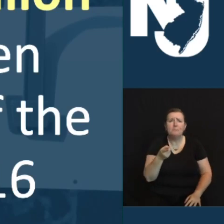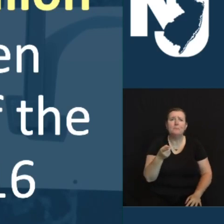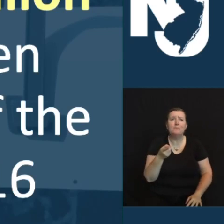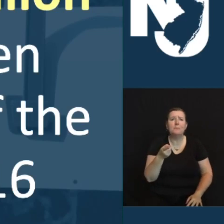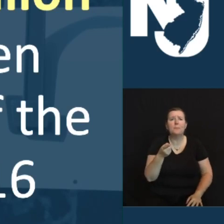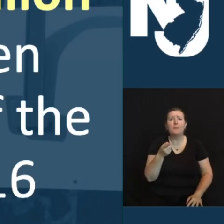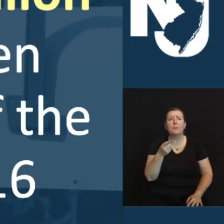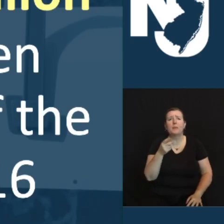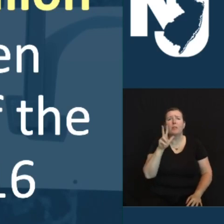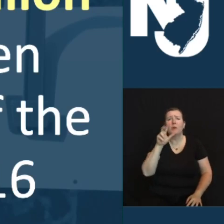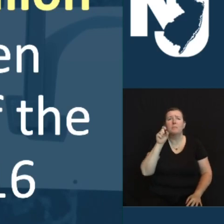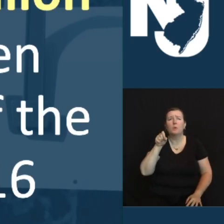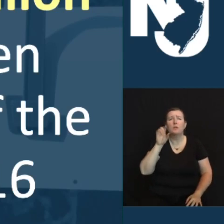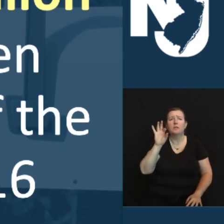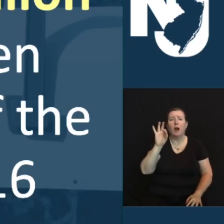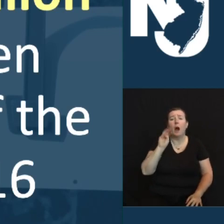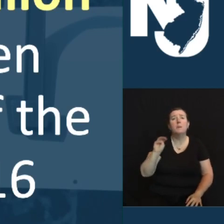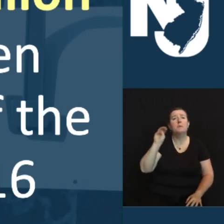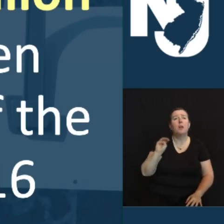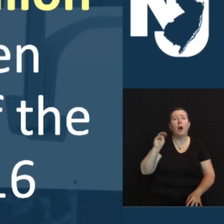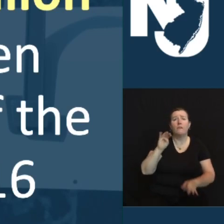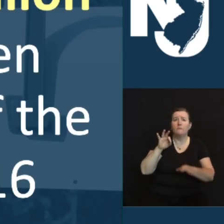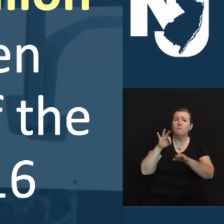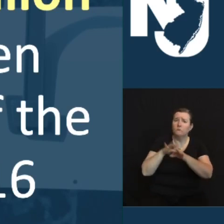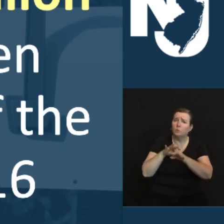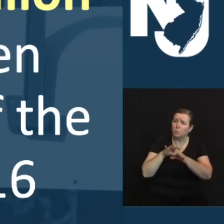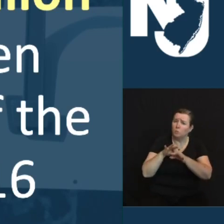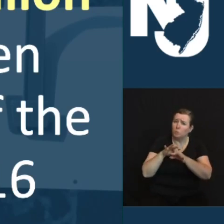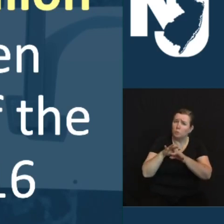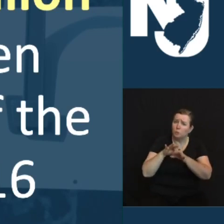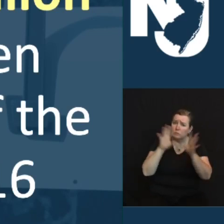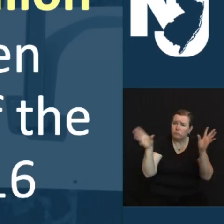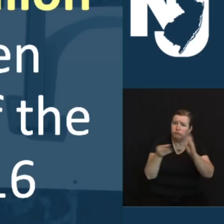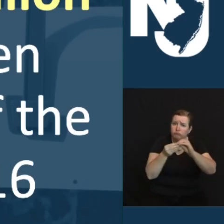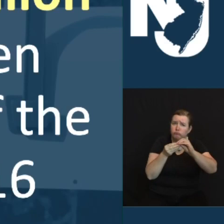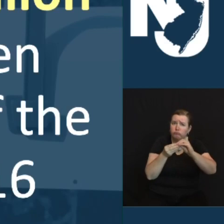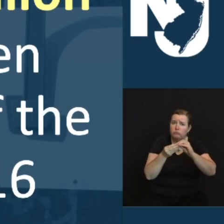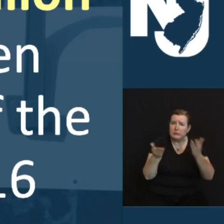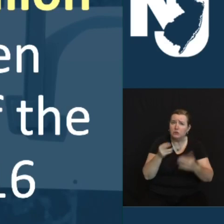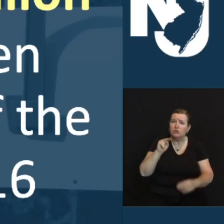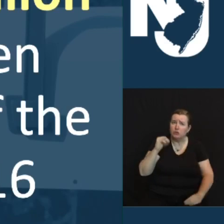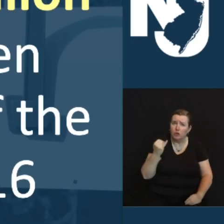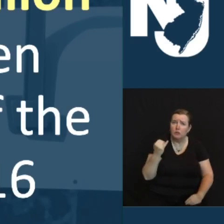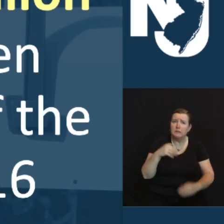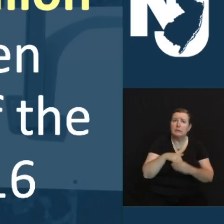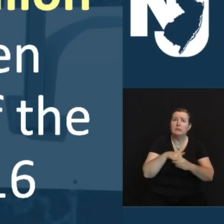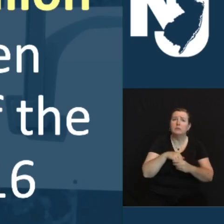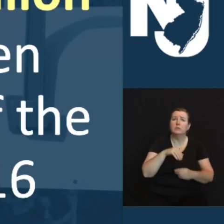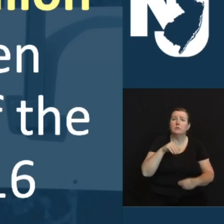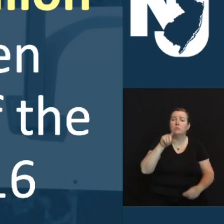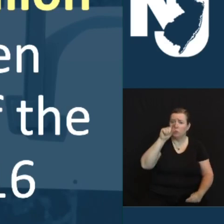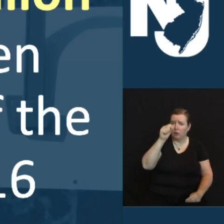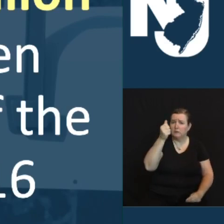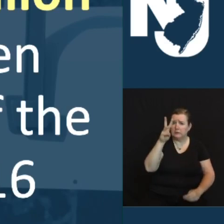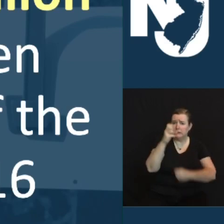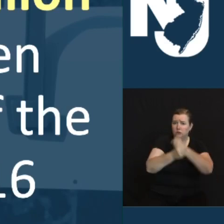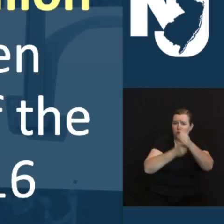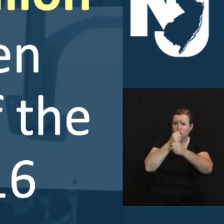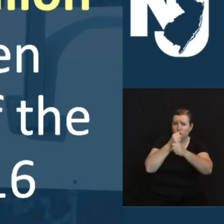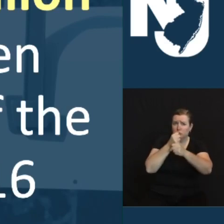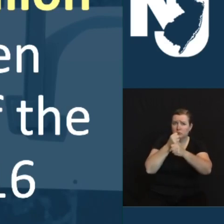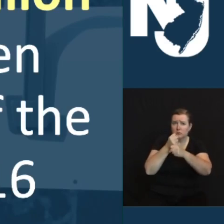3.9 million votes cast in total in New Jersey in 2016. So we are